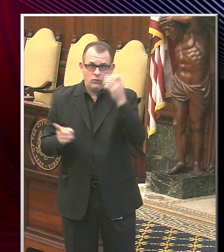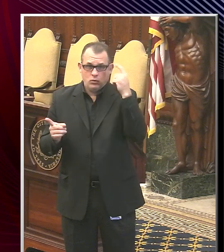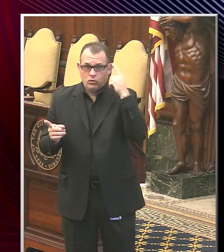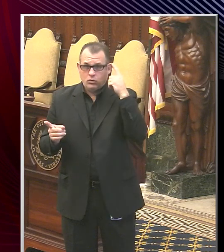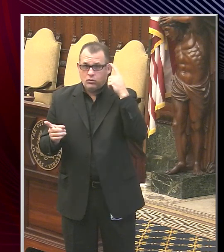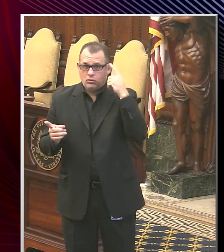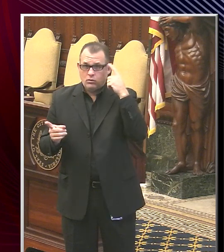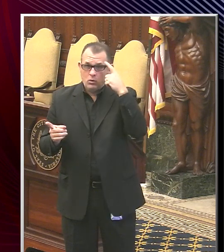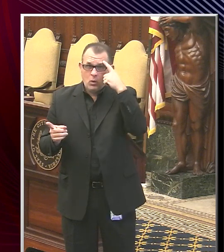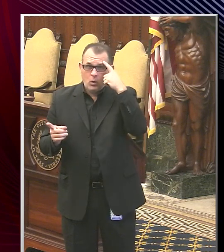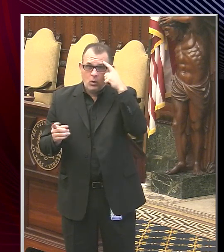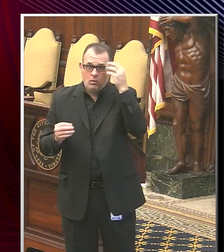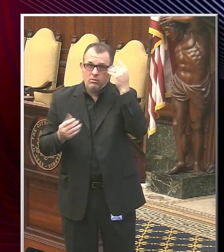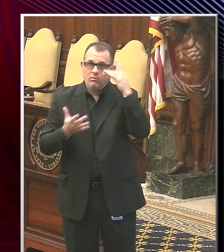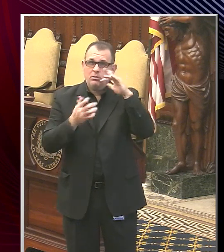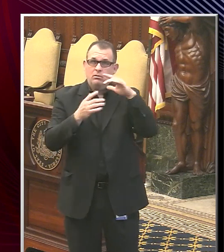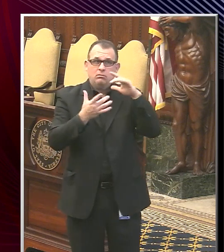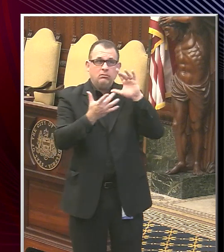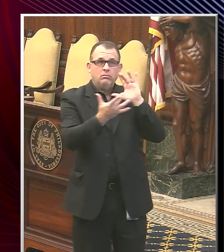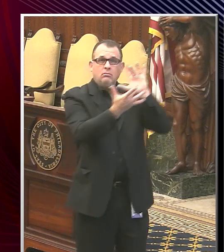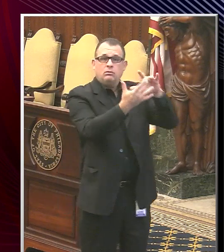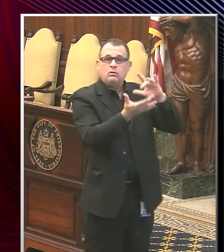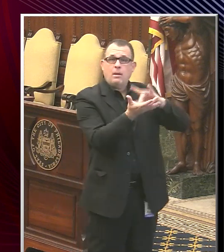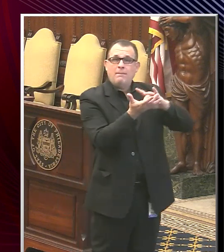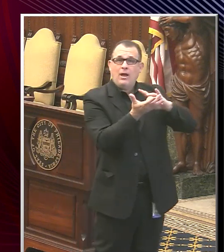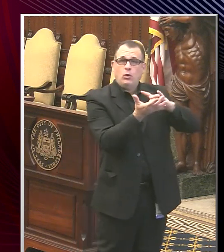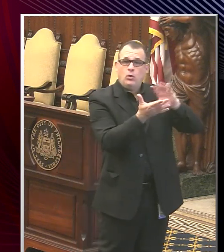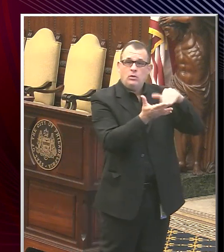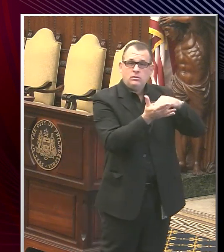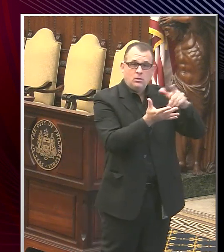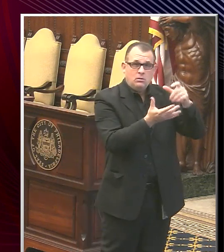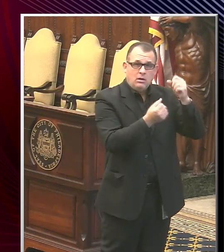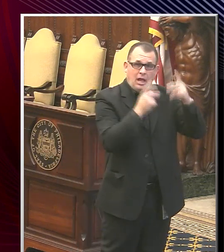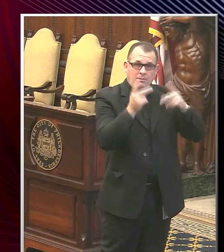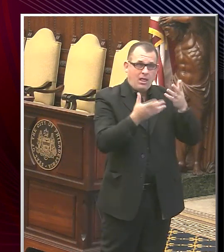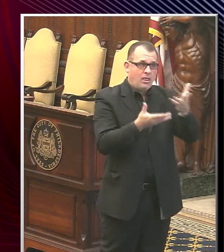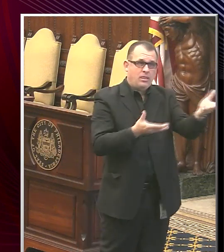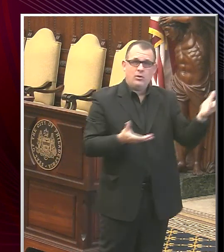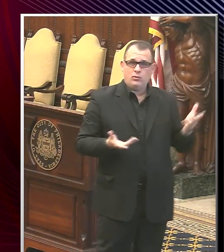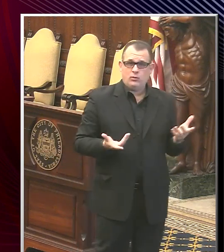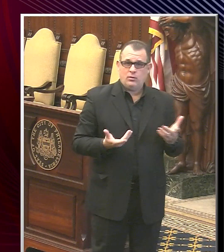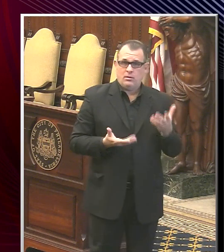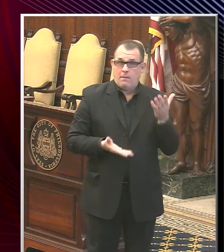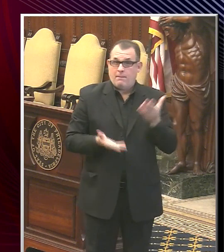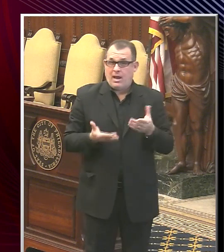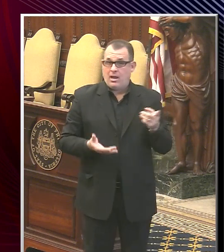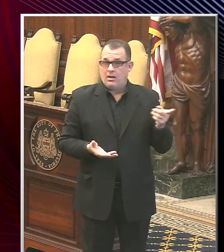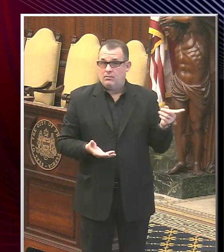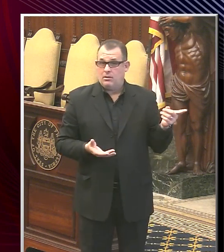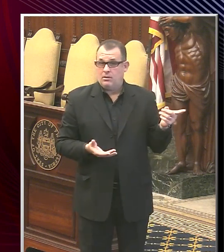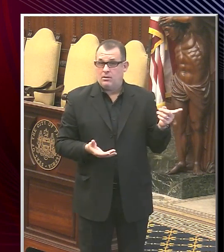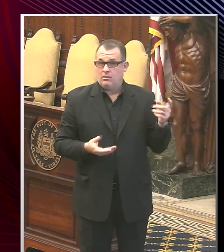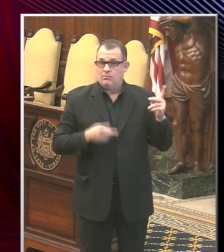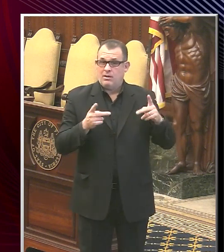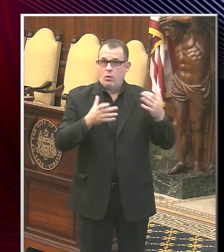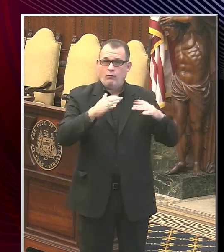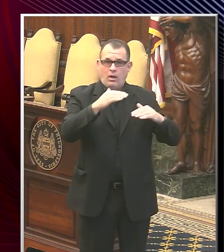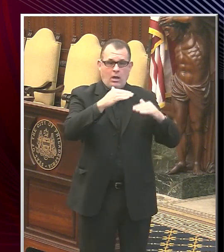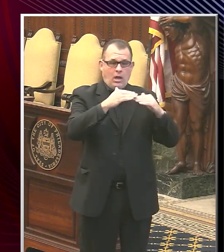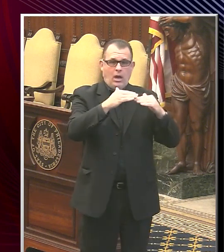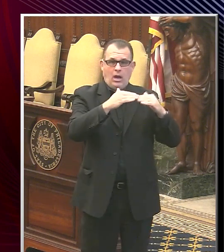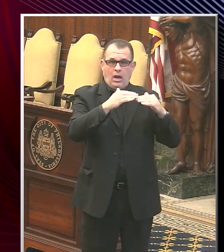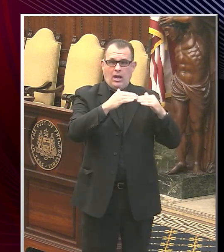schools in the city, since we have quite a few of them, and seeing if maybe people who are about to finish up